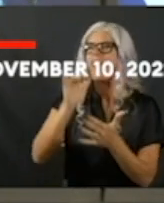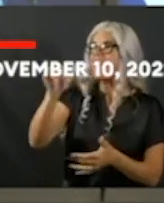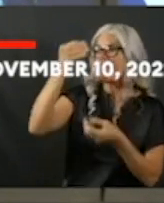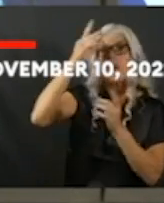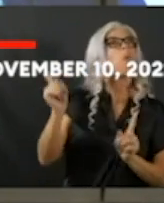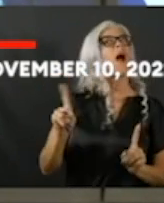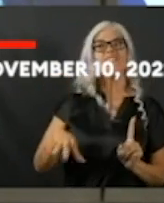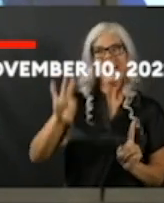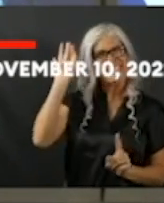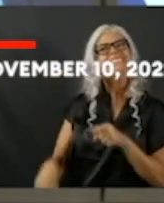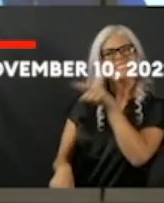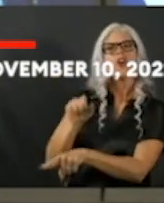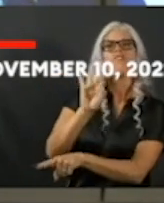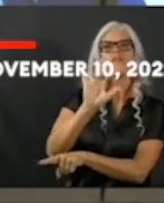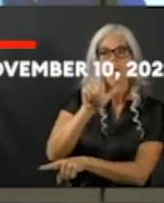on